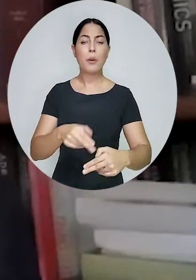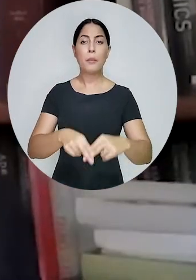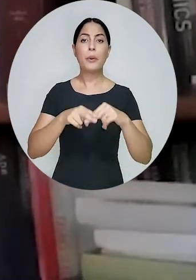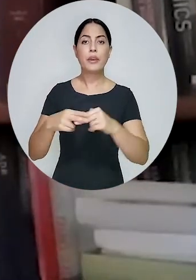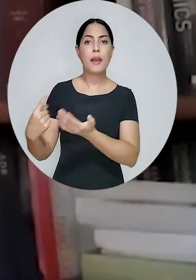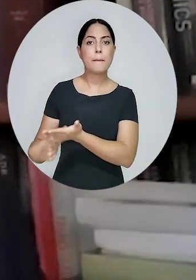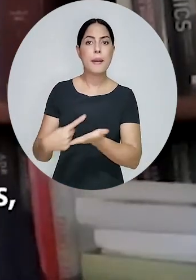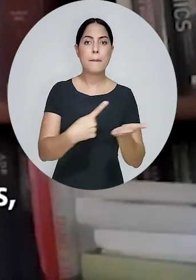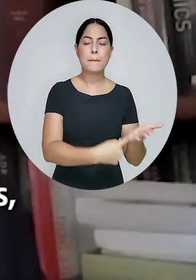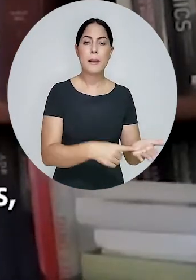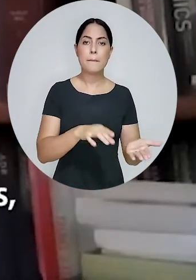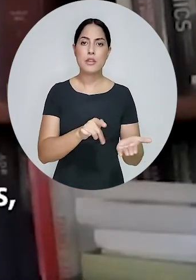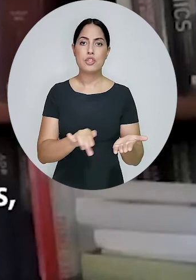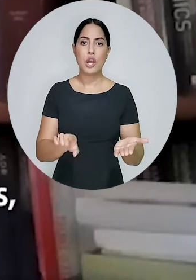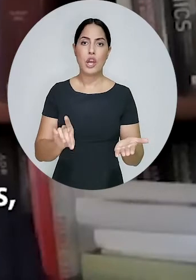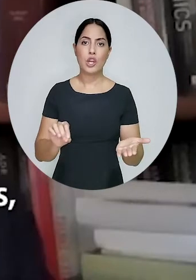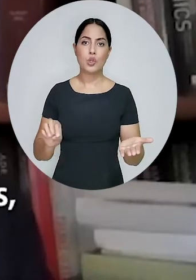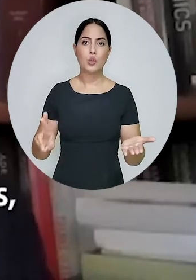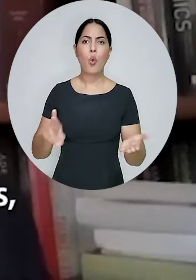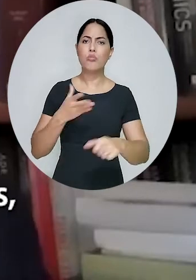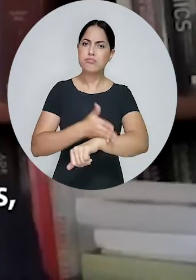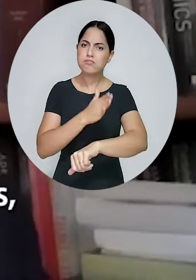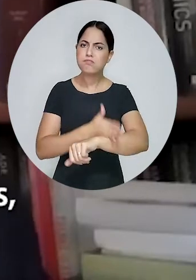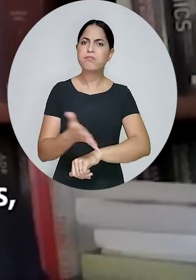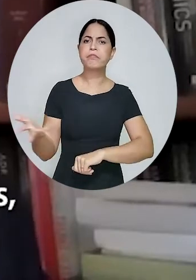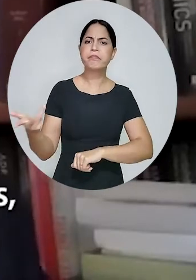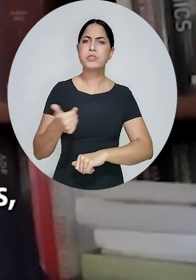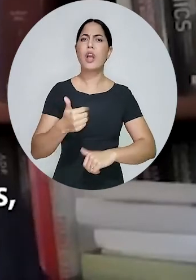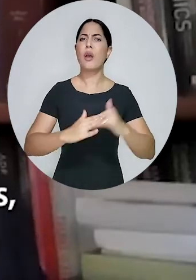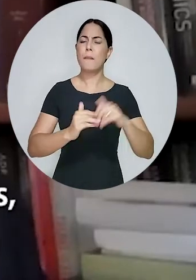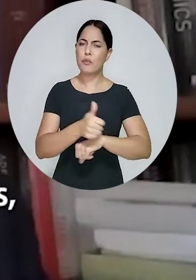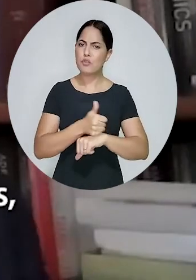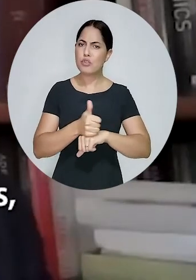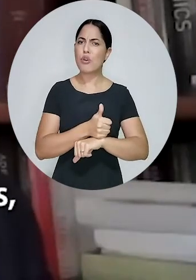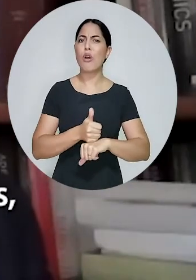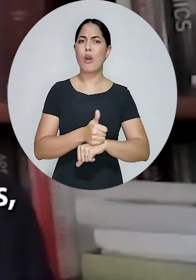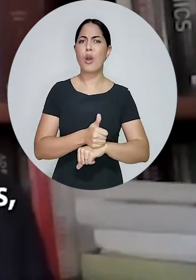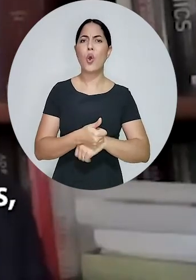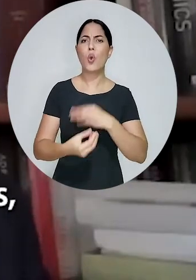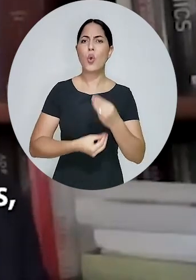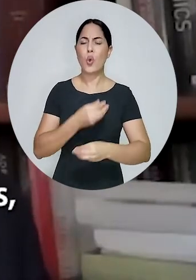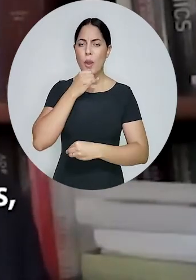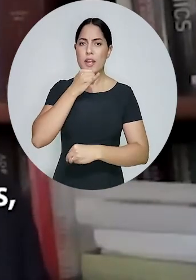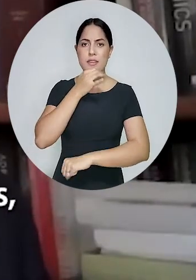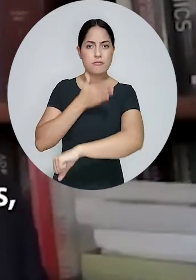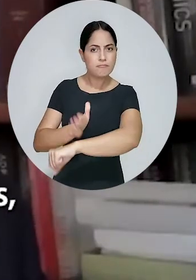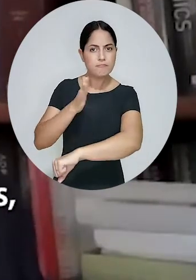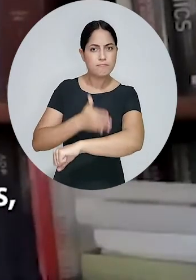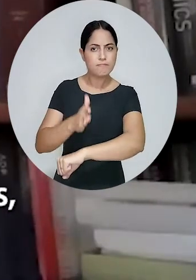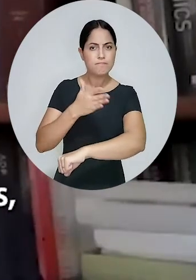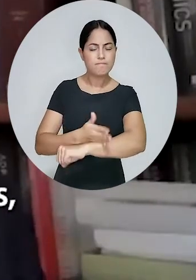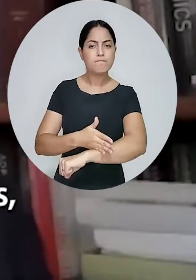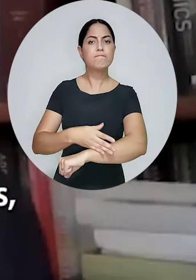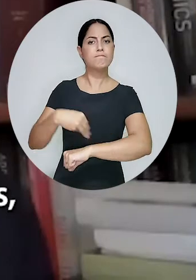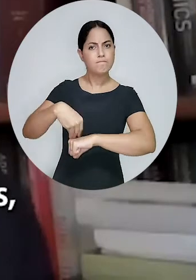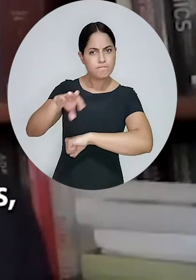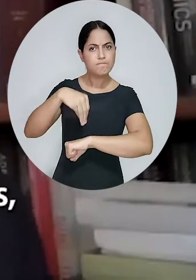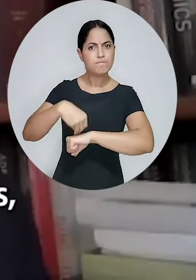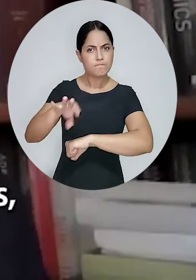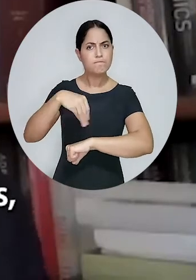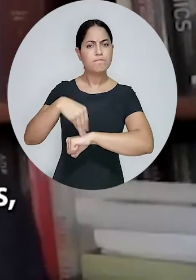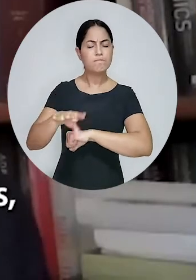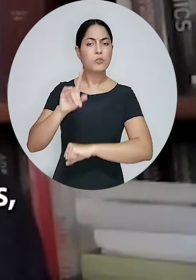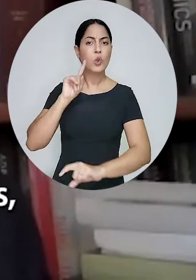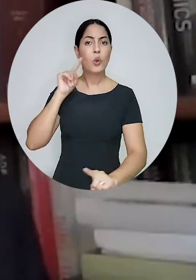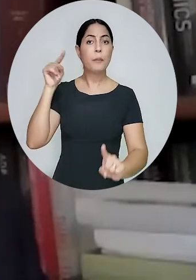can assure the public that mediators are well-trained, well-qualified, supervised,